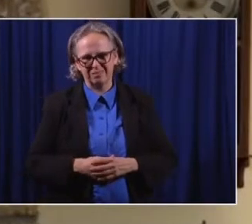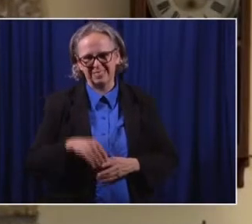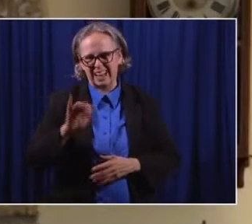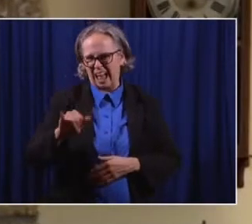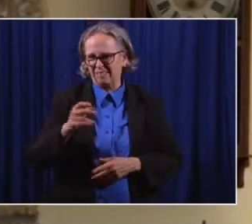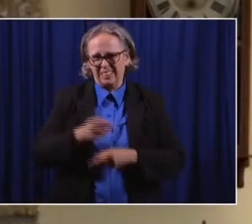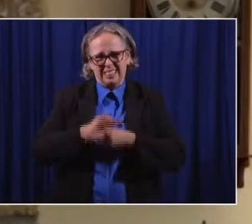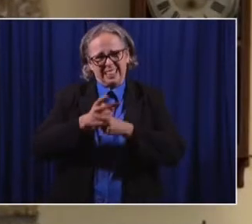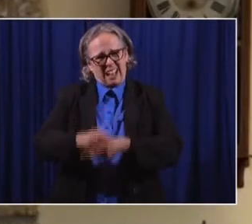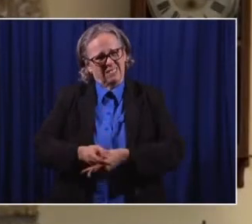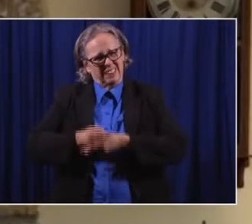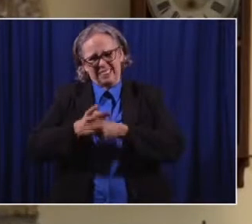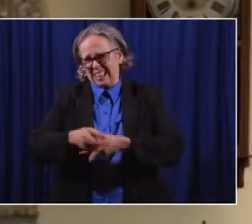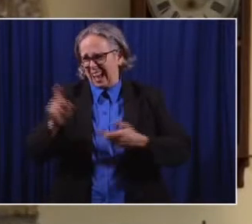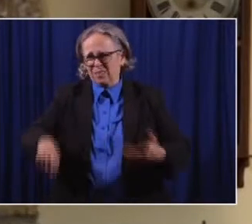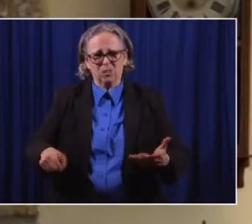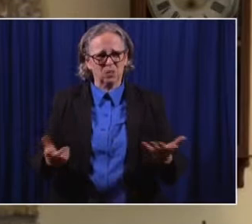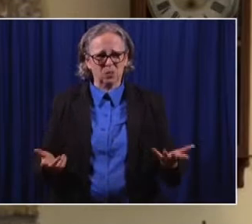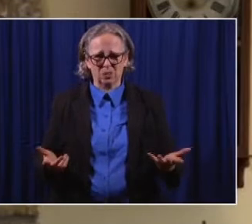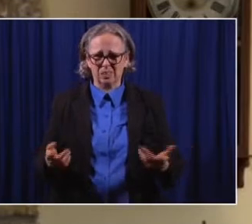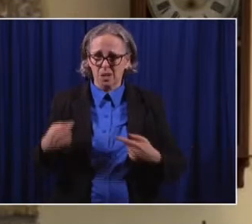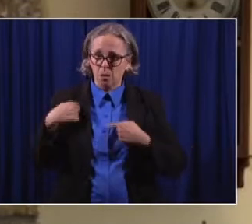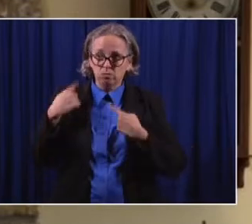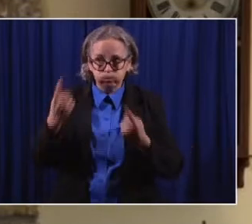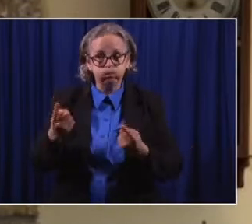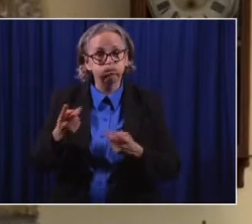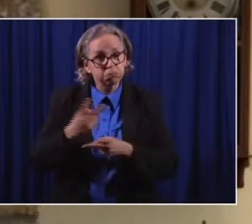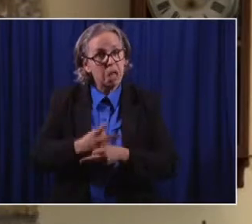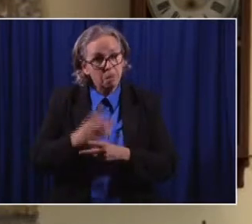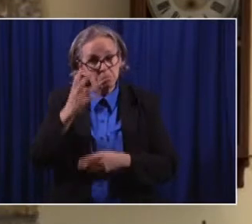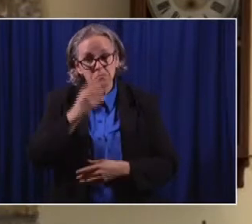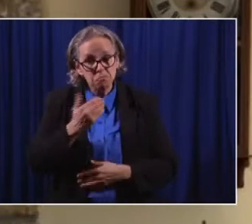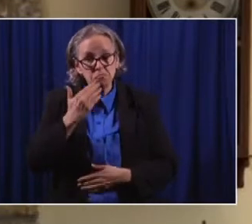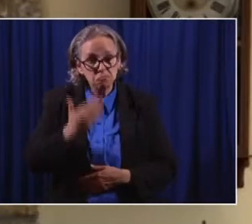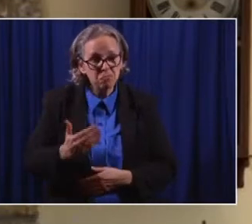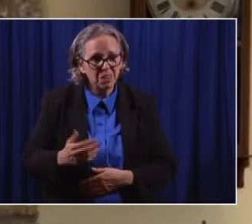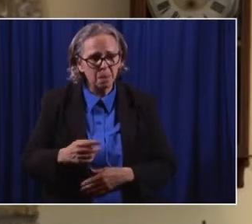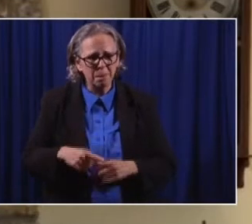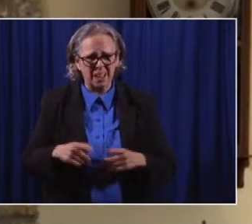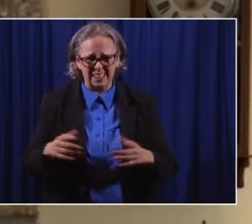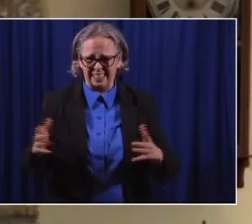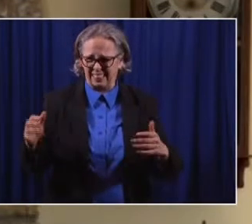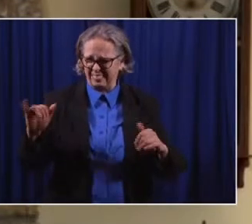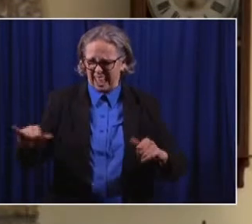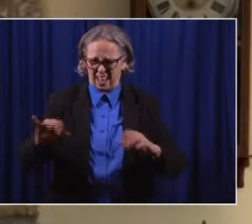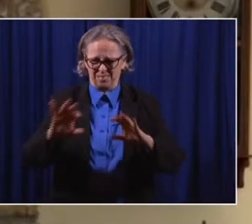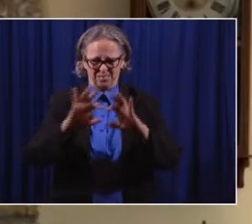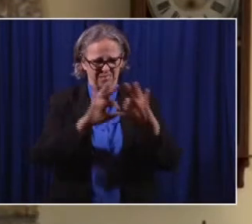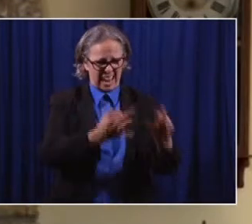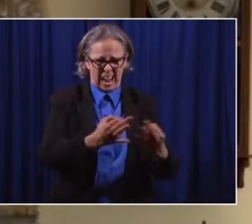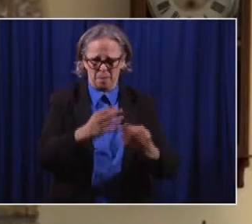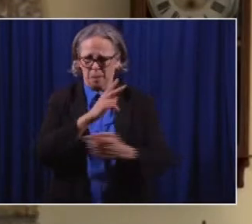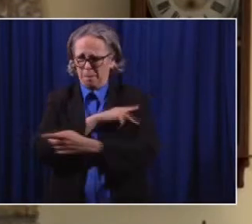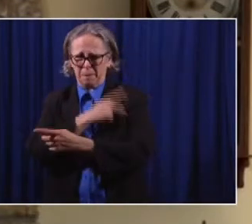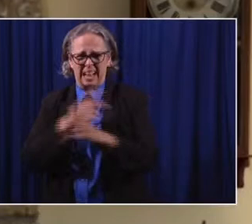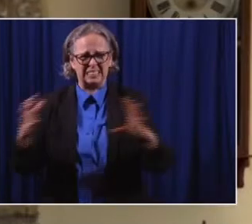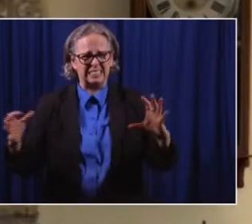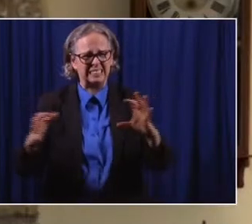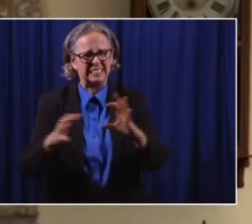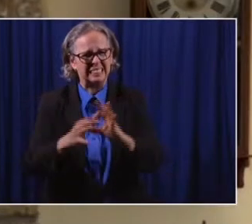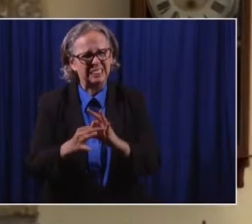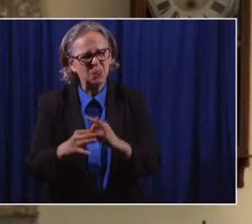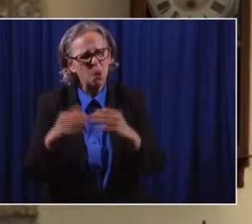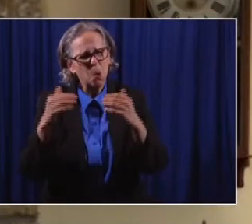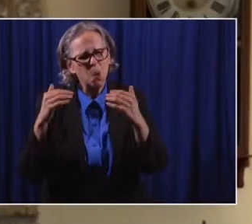careful. We are careful. But we also understand that by not letting someone in, that's also could have a